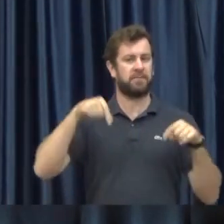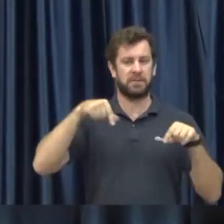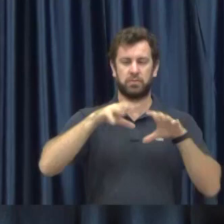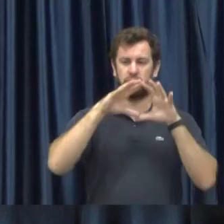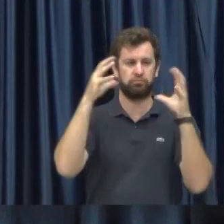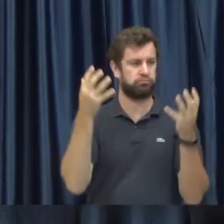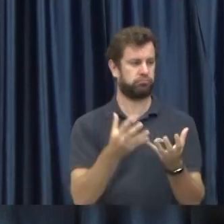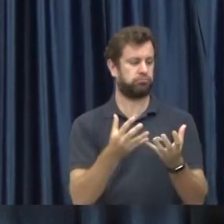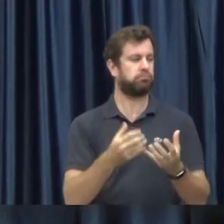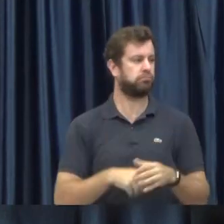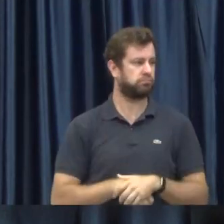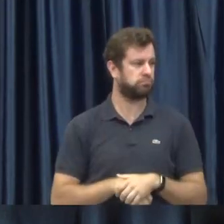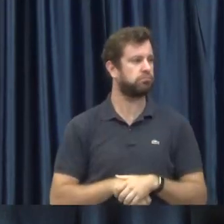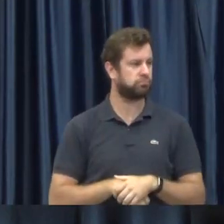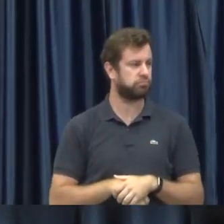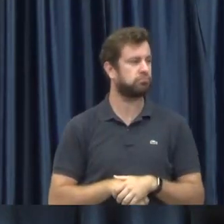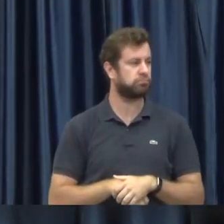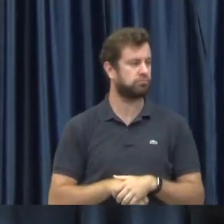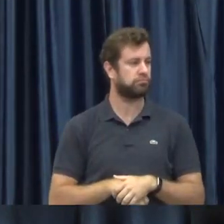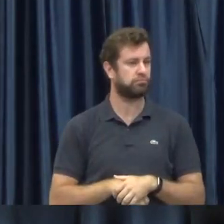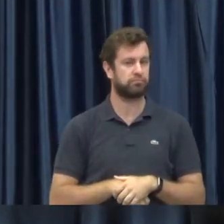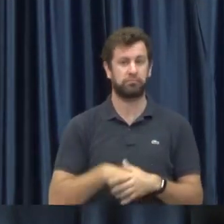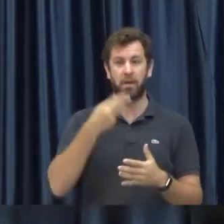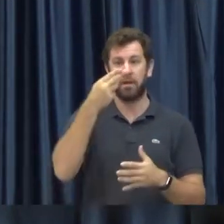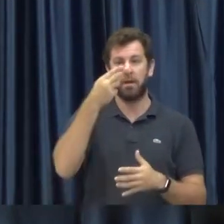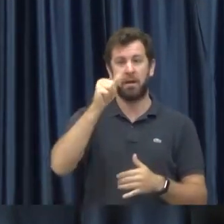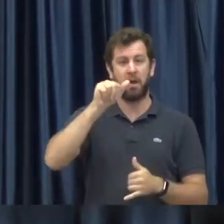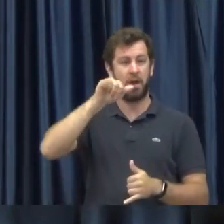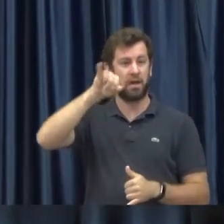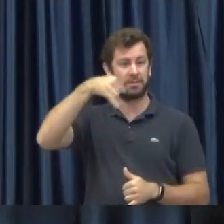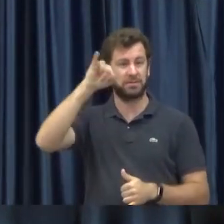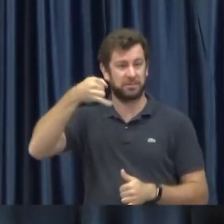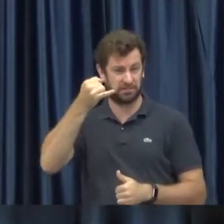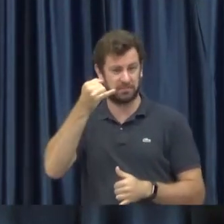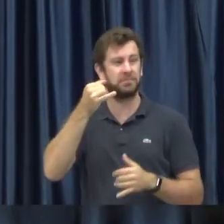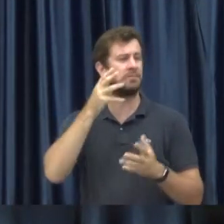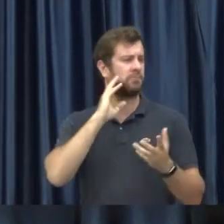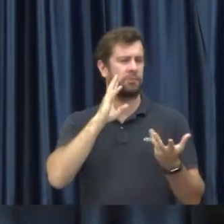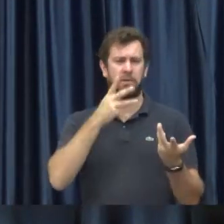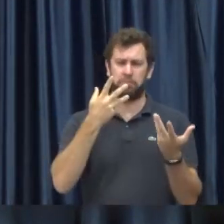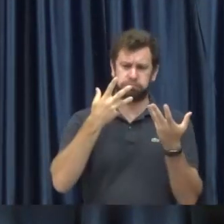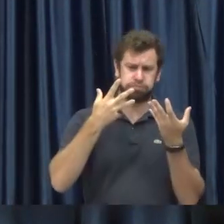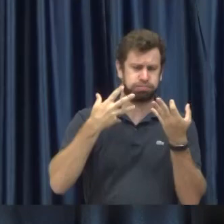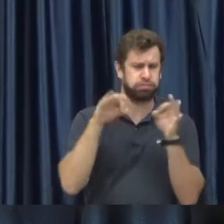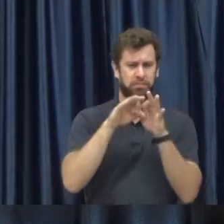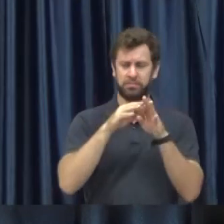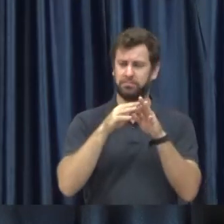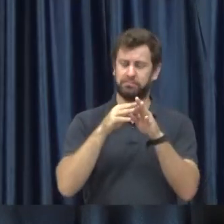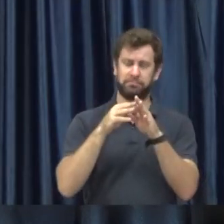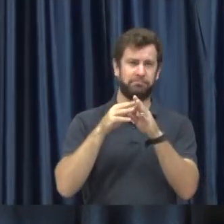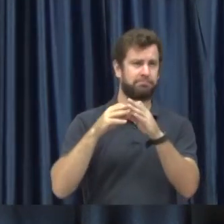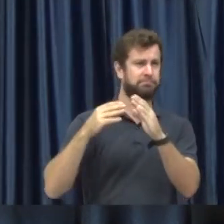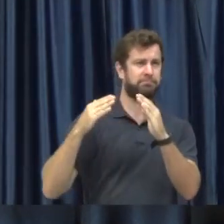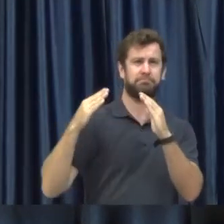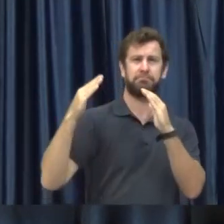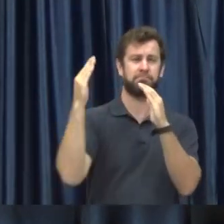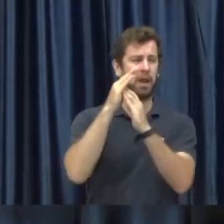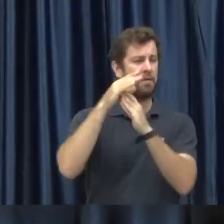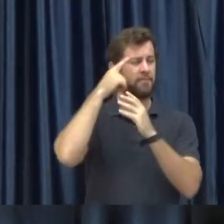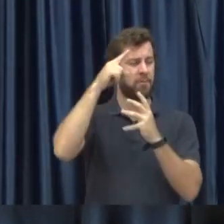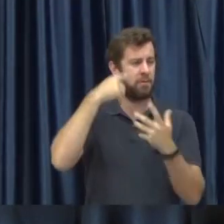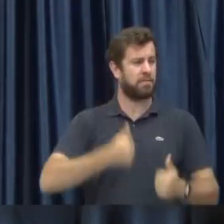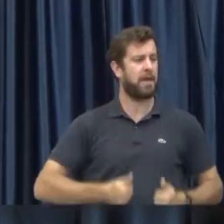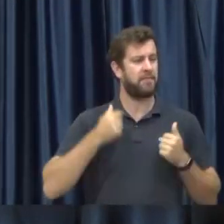planet. And Hajj really is the climax for the life of a Muslim. The